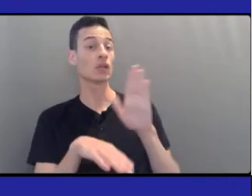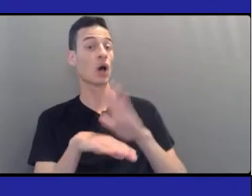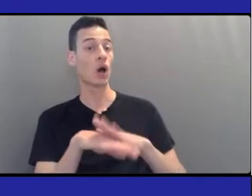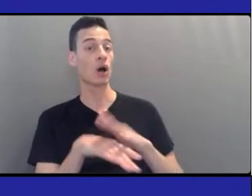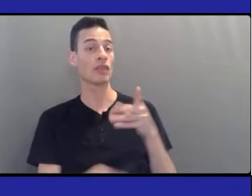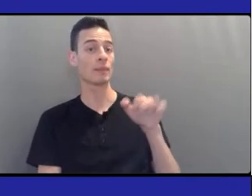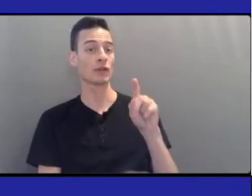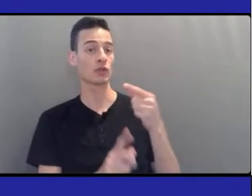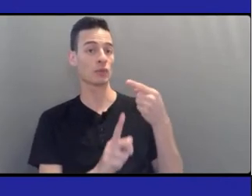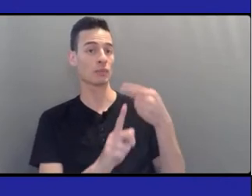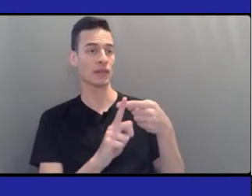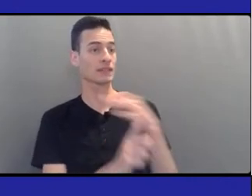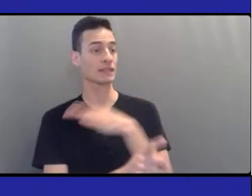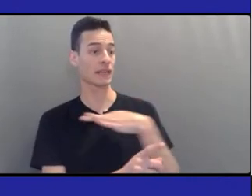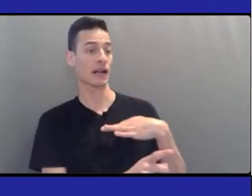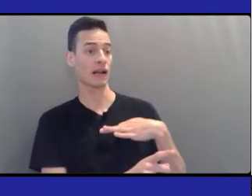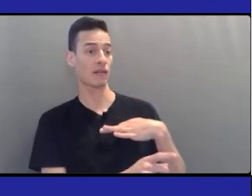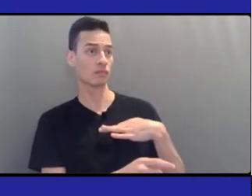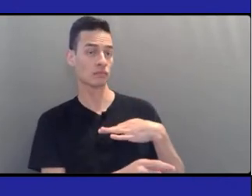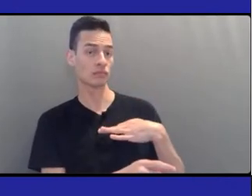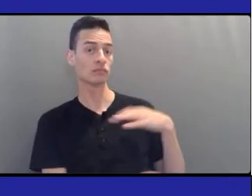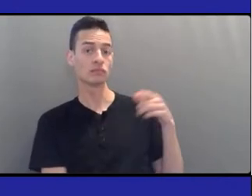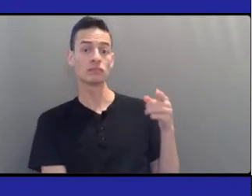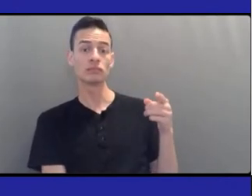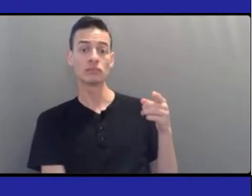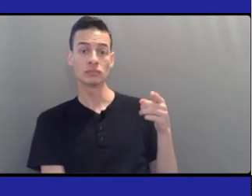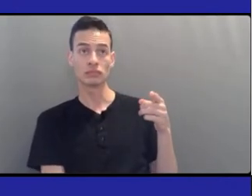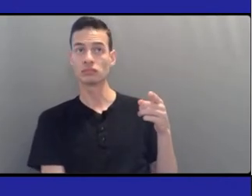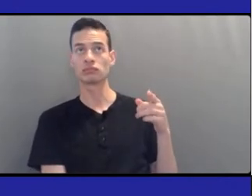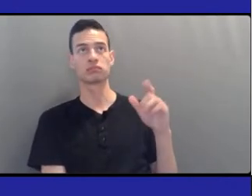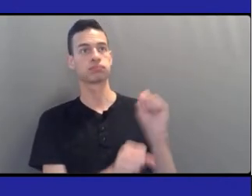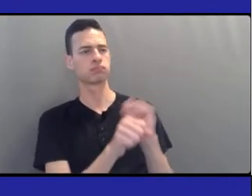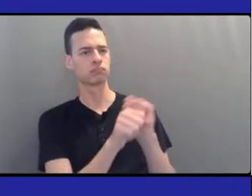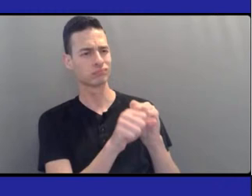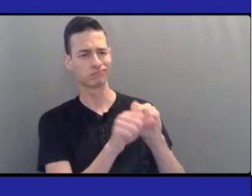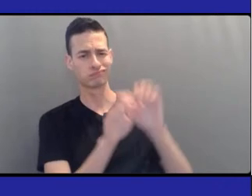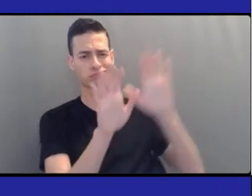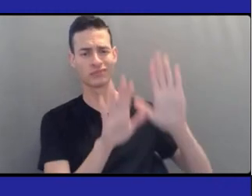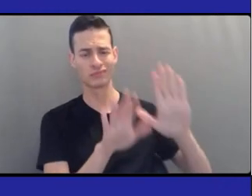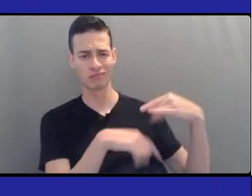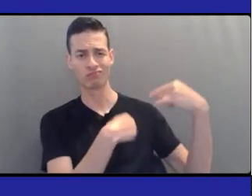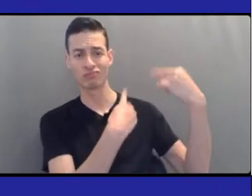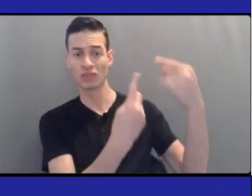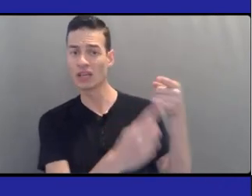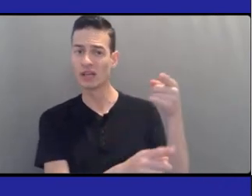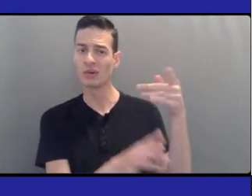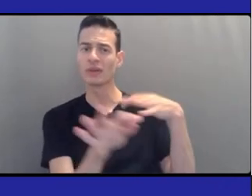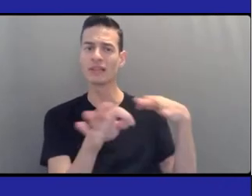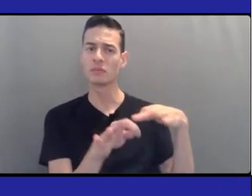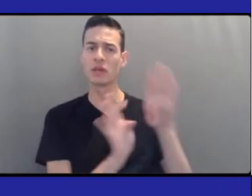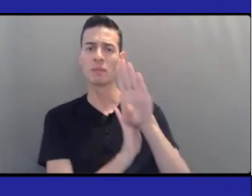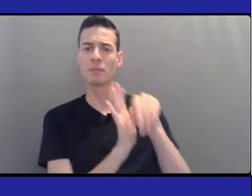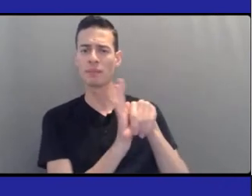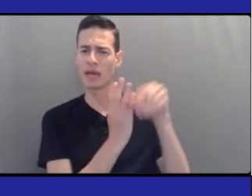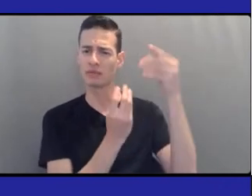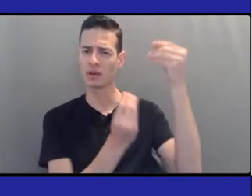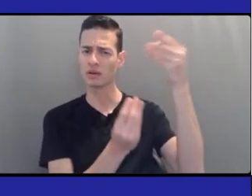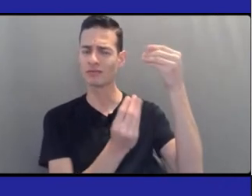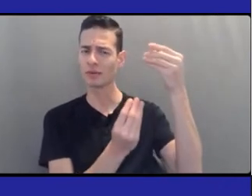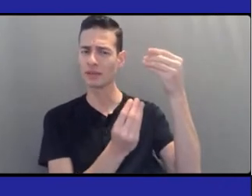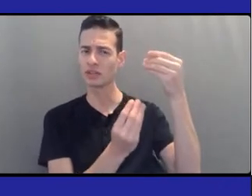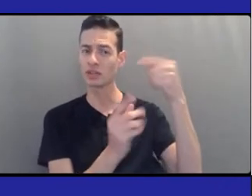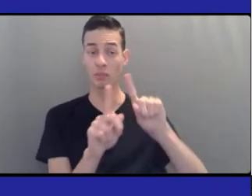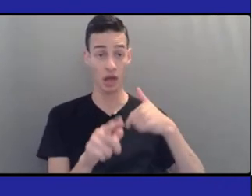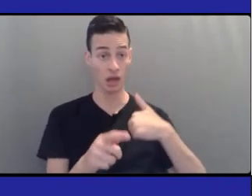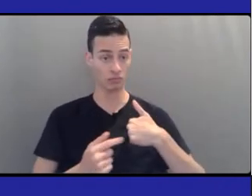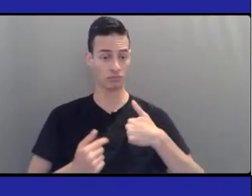City. He's going to provide some background information, but I'm going to take